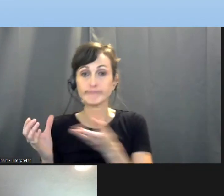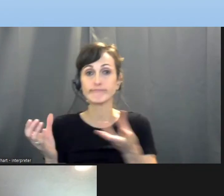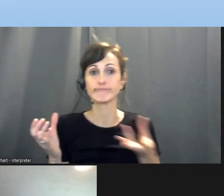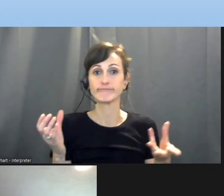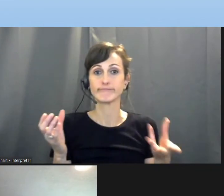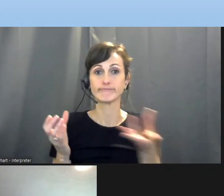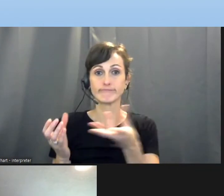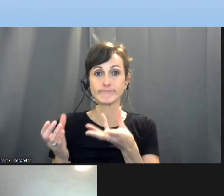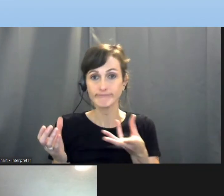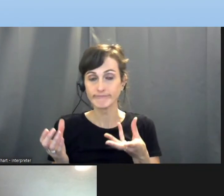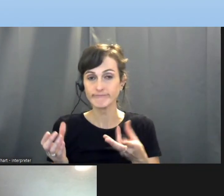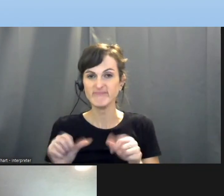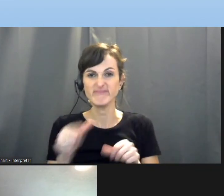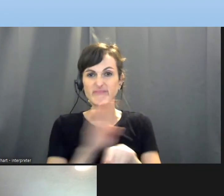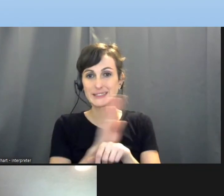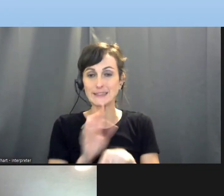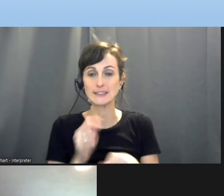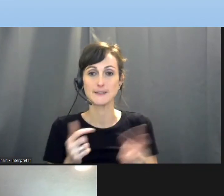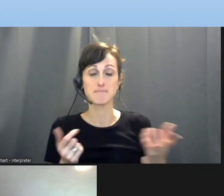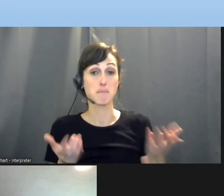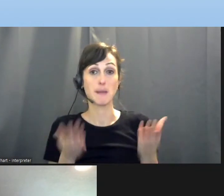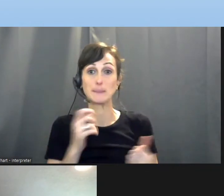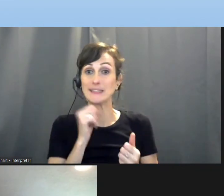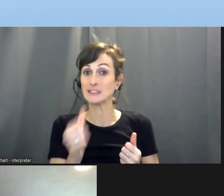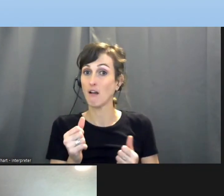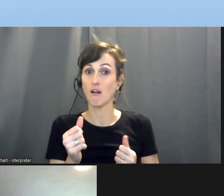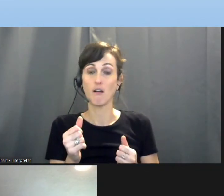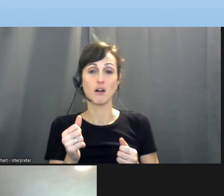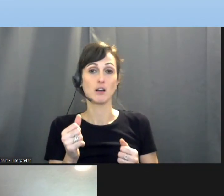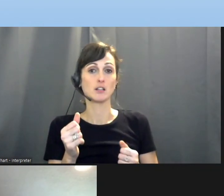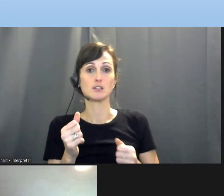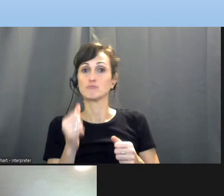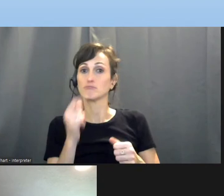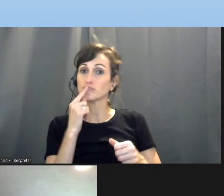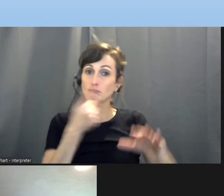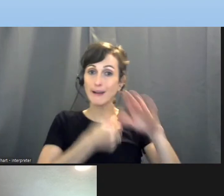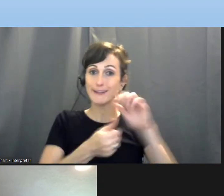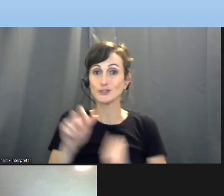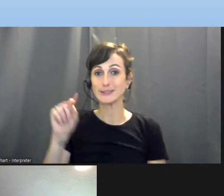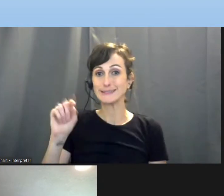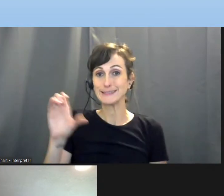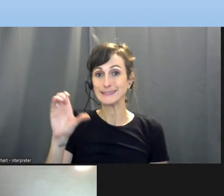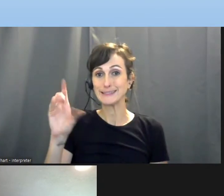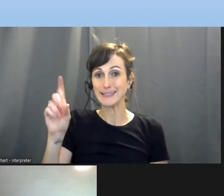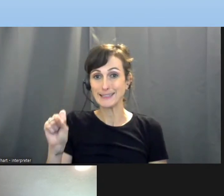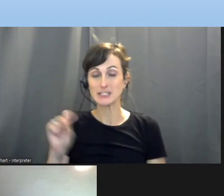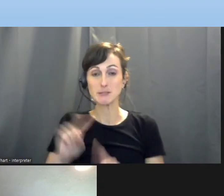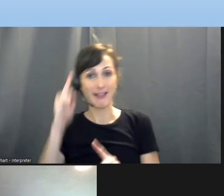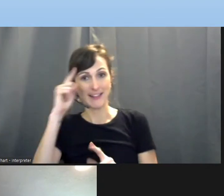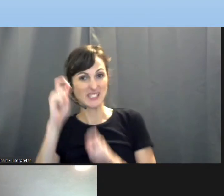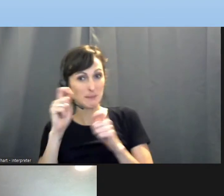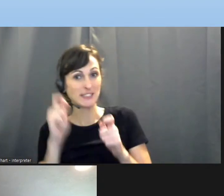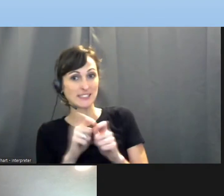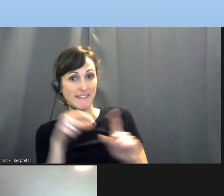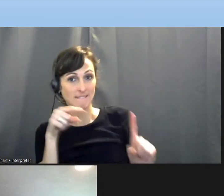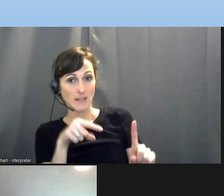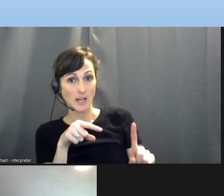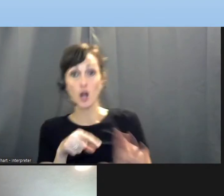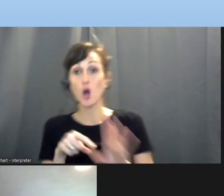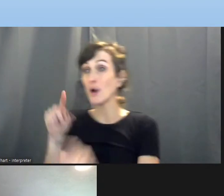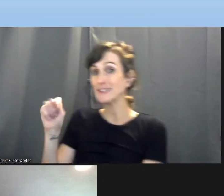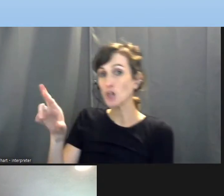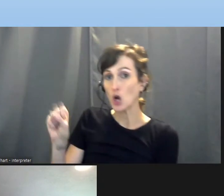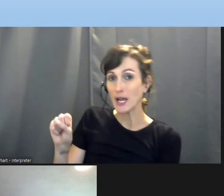that may not fall under TCDRS, but I think there's some specific. TRS,